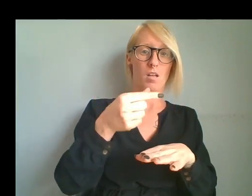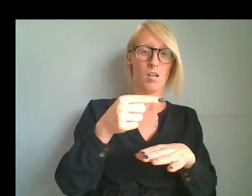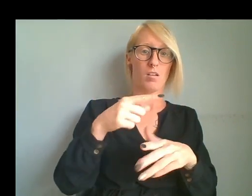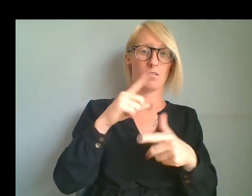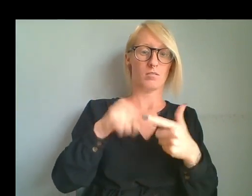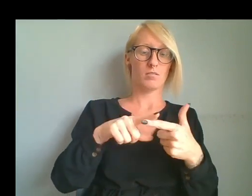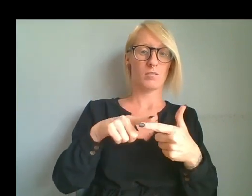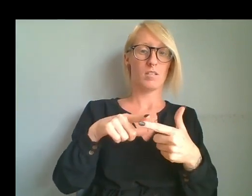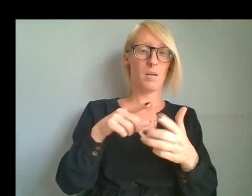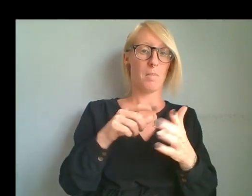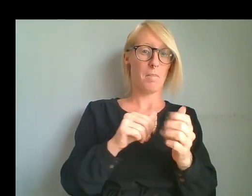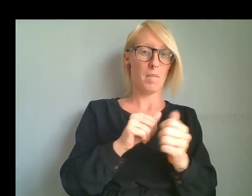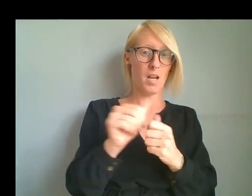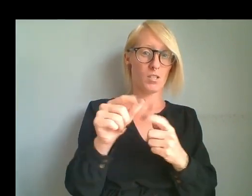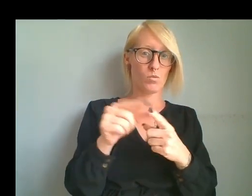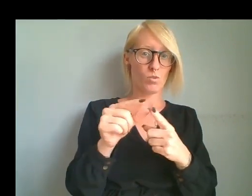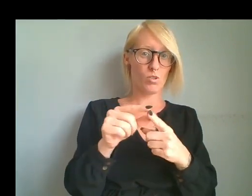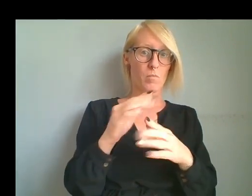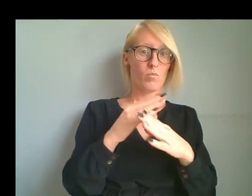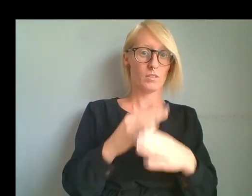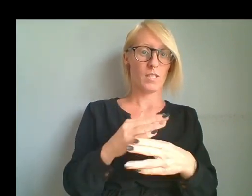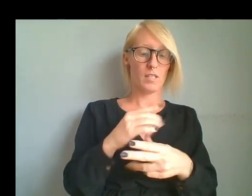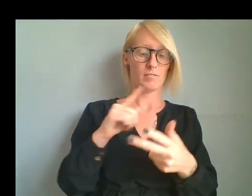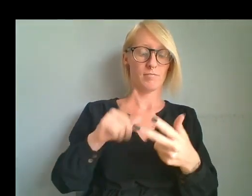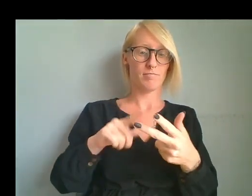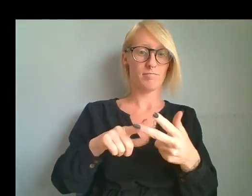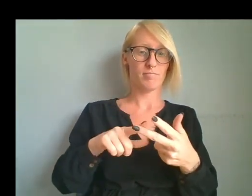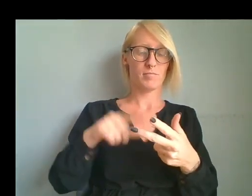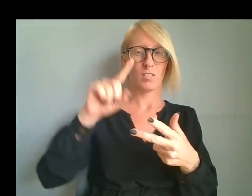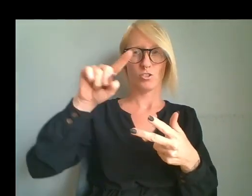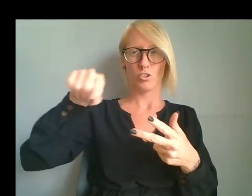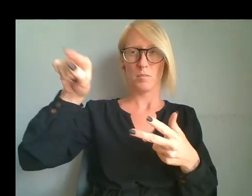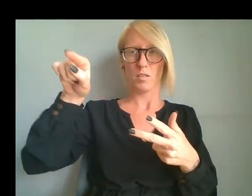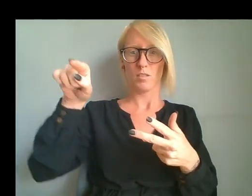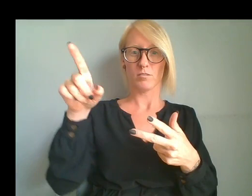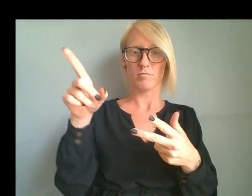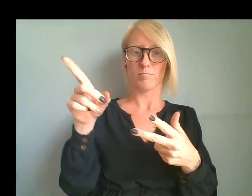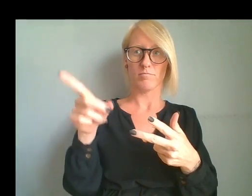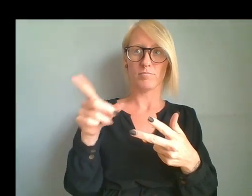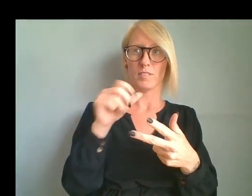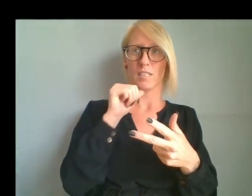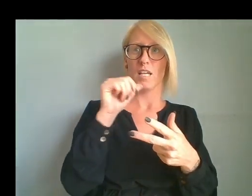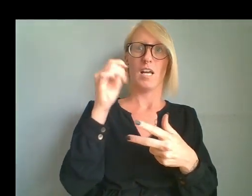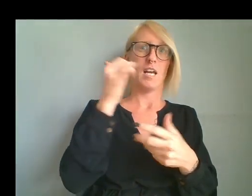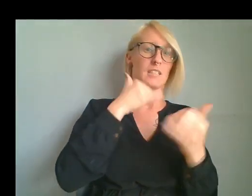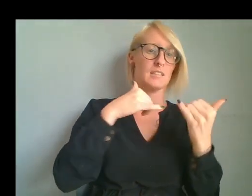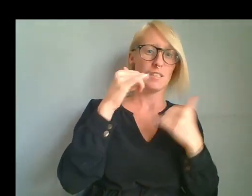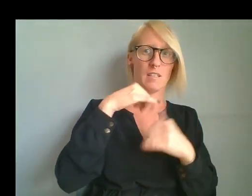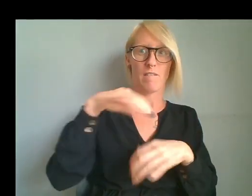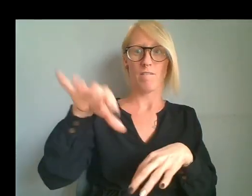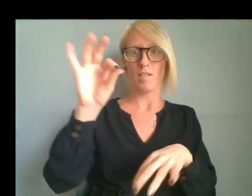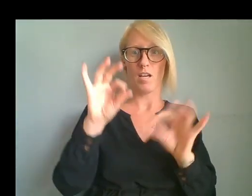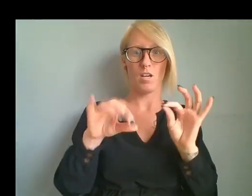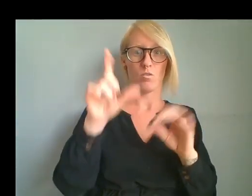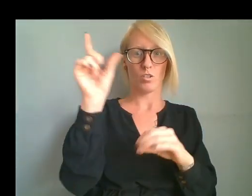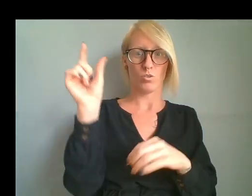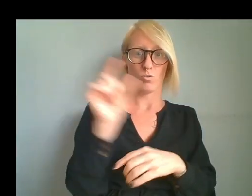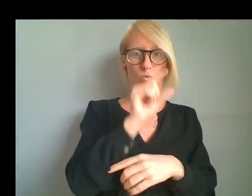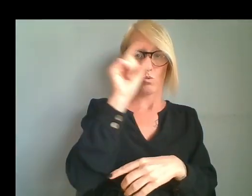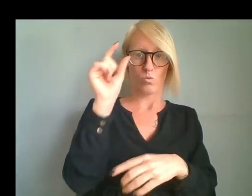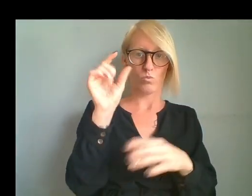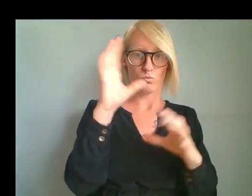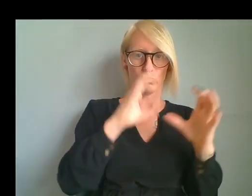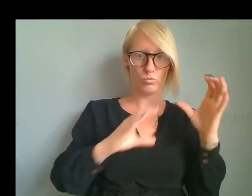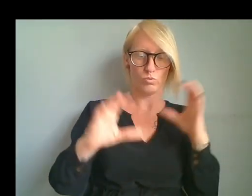made sure it wasn't, did the checks box so it wasn't accidentally found in the Google search, so people weren't going to